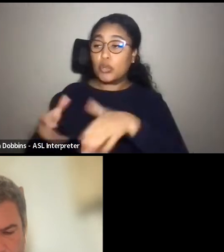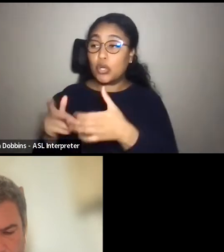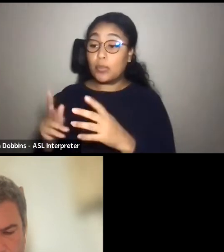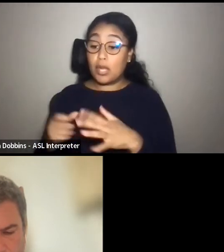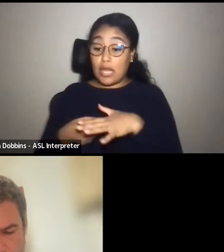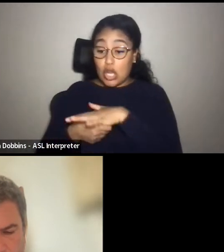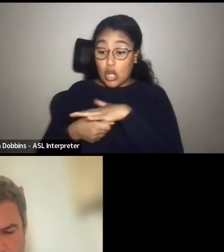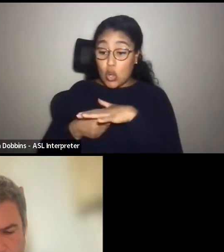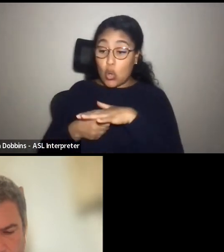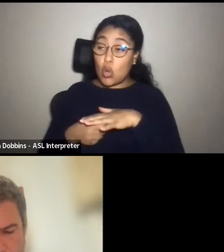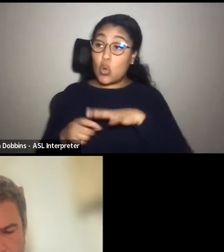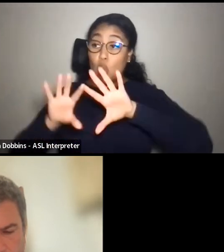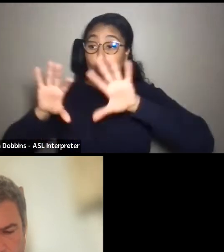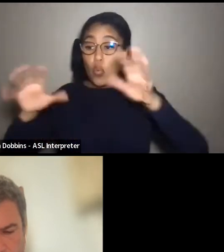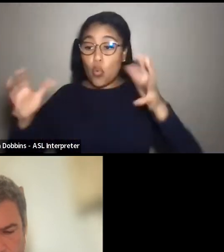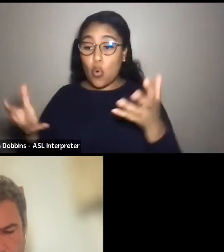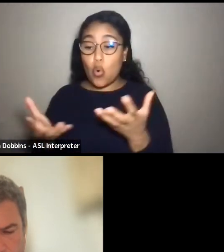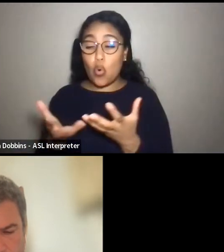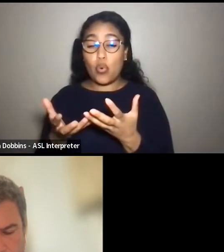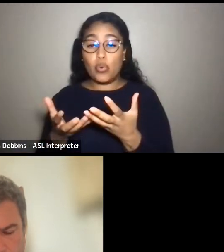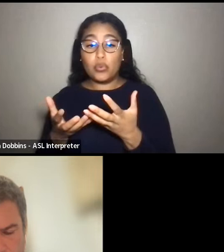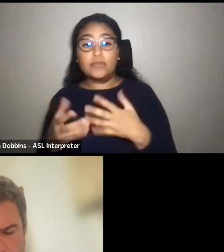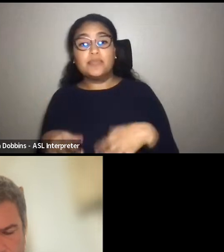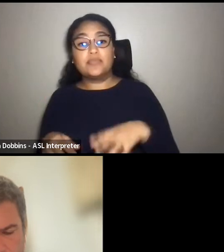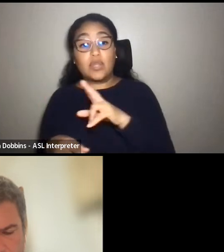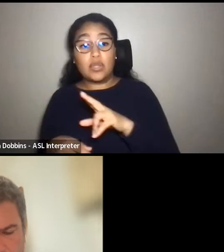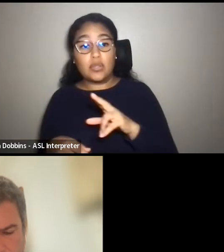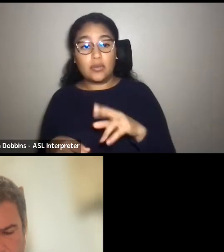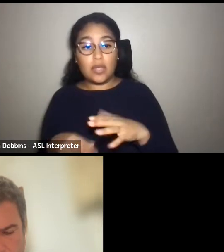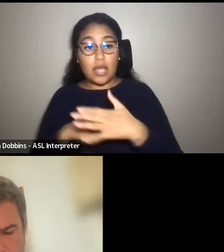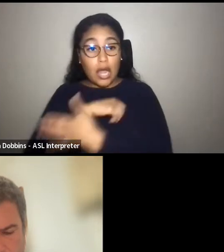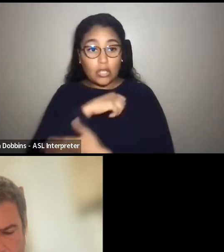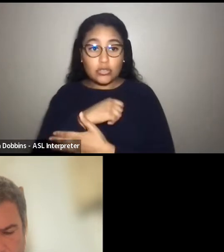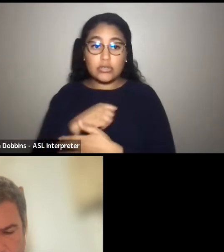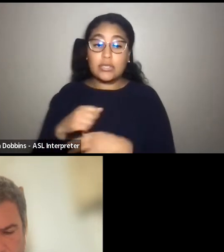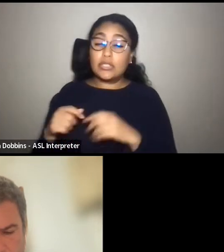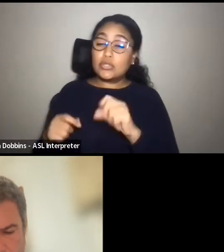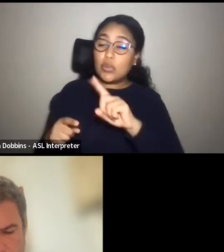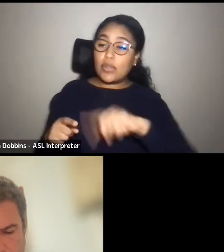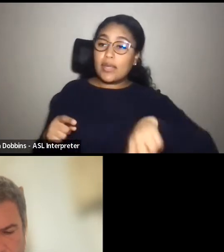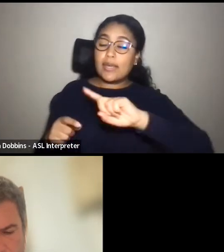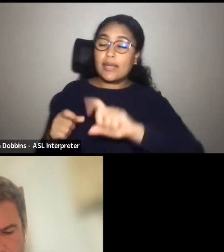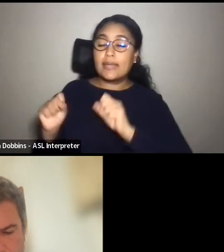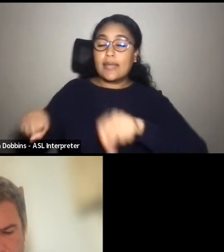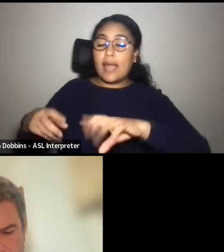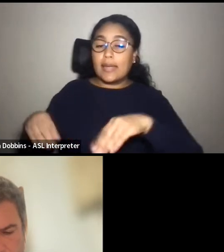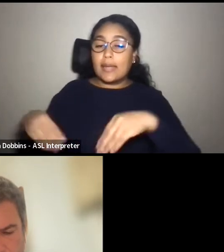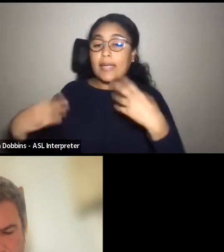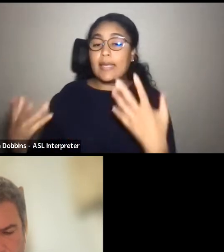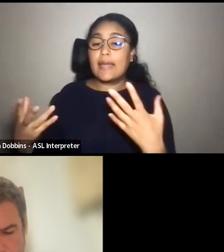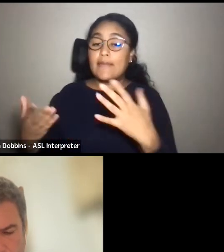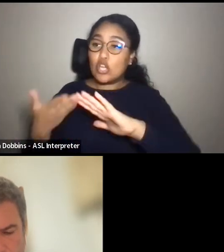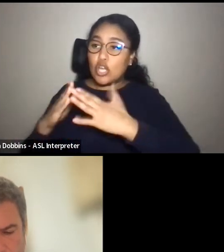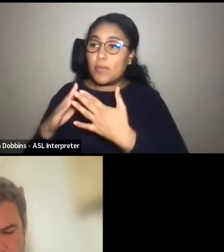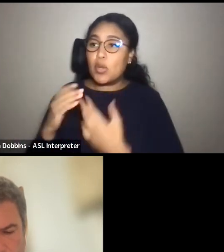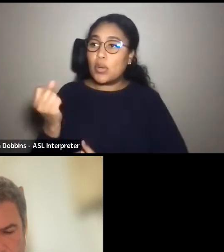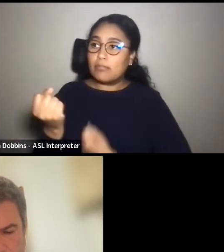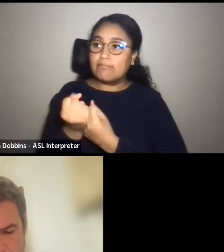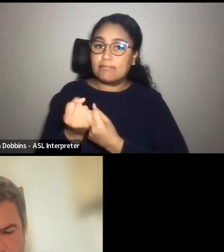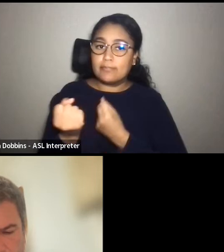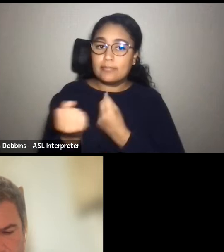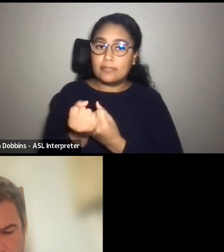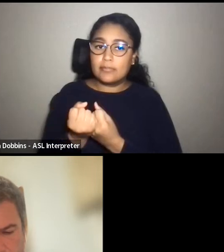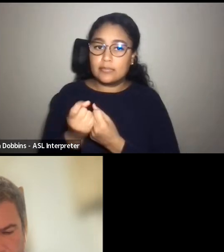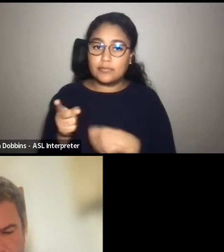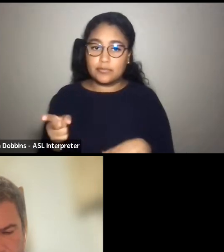locally, nationally, and globally, so as to foster active social engagement and community building. But